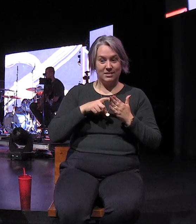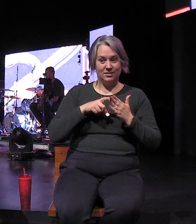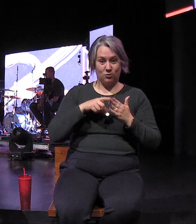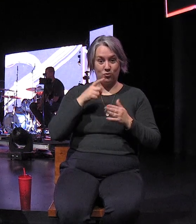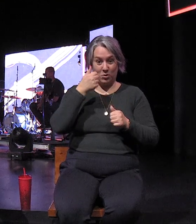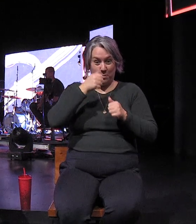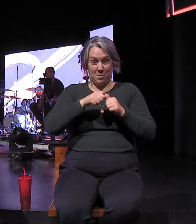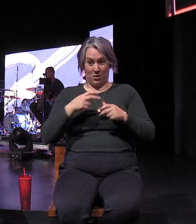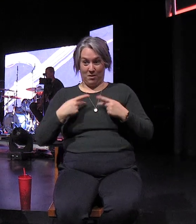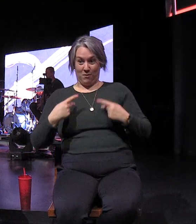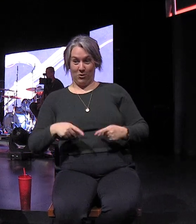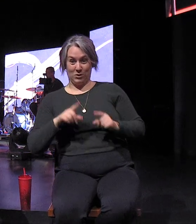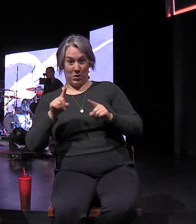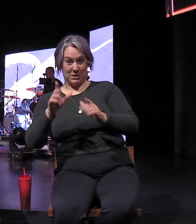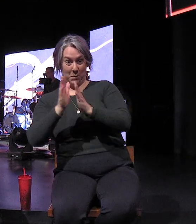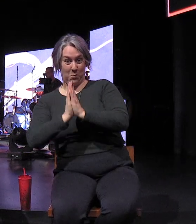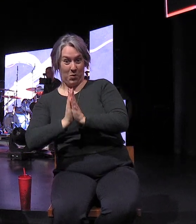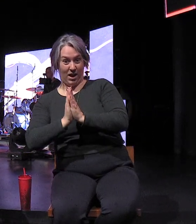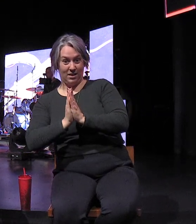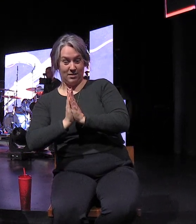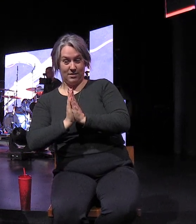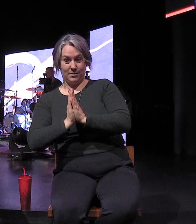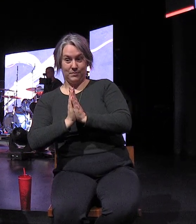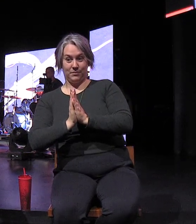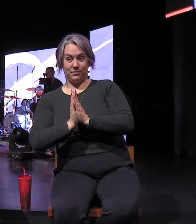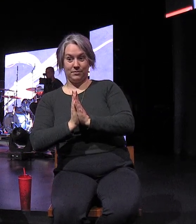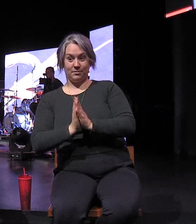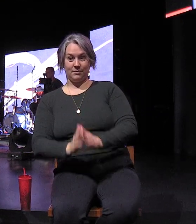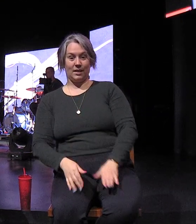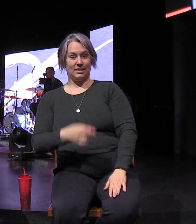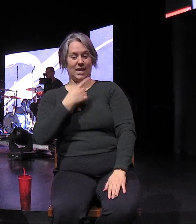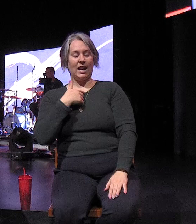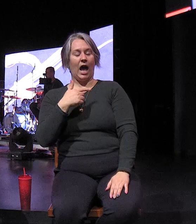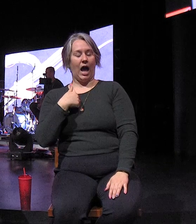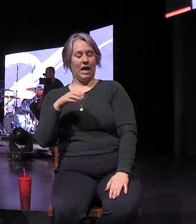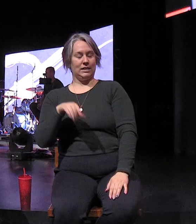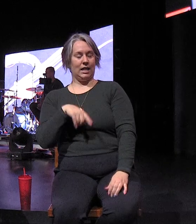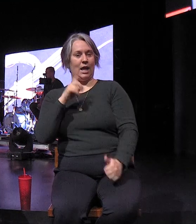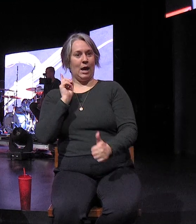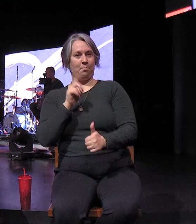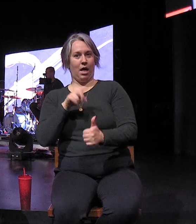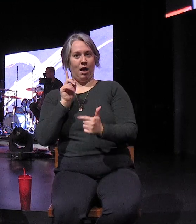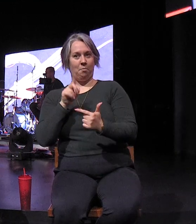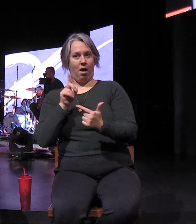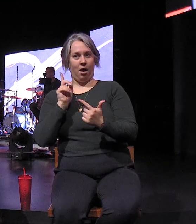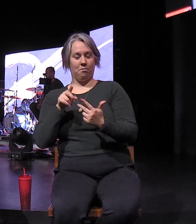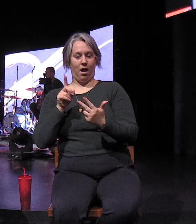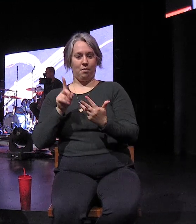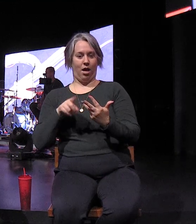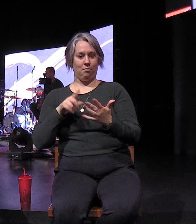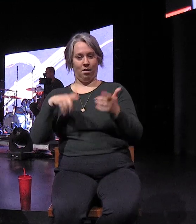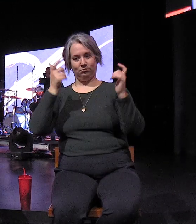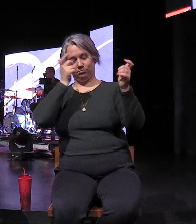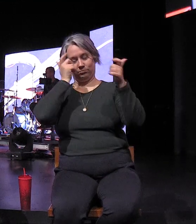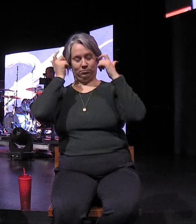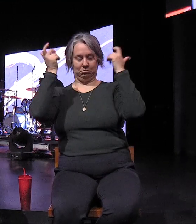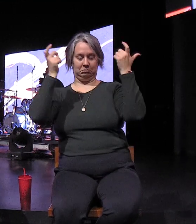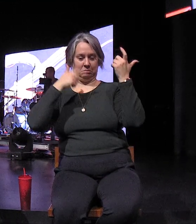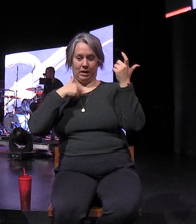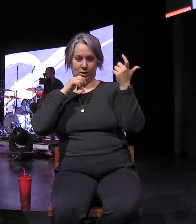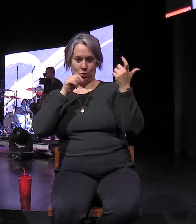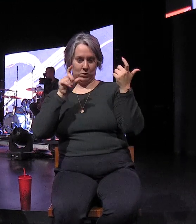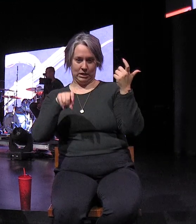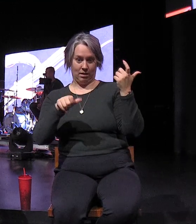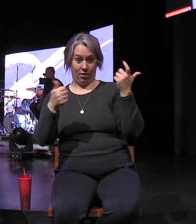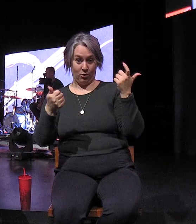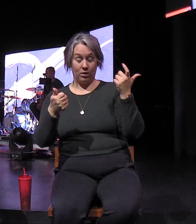to pray at the temple? That guy, he was simply caught up in himself, in his own righteousness, and had no need of anything else.